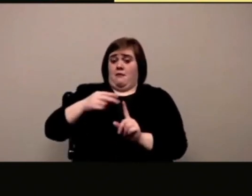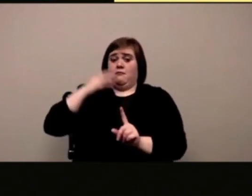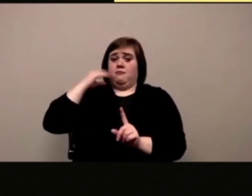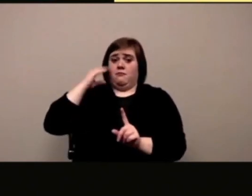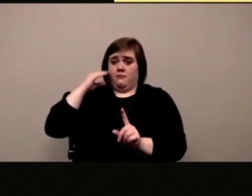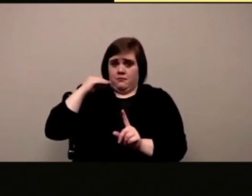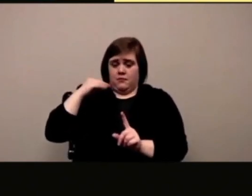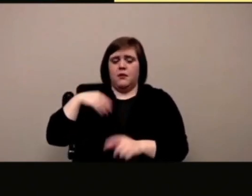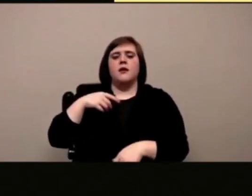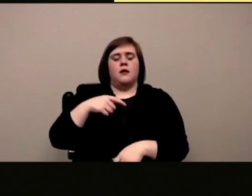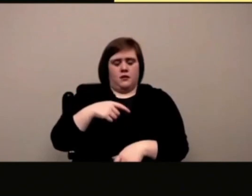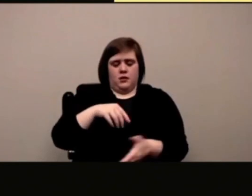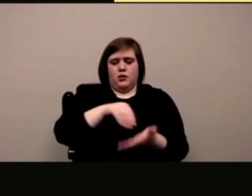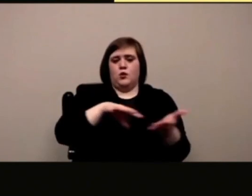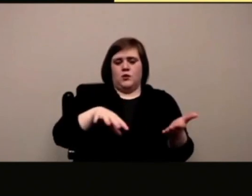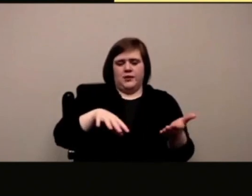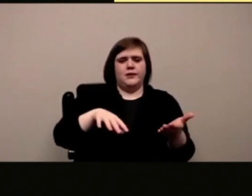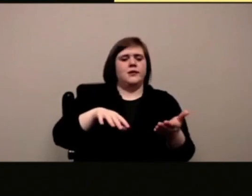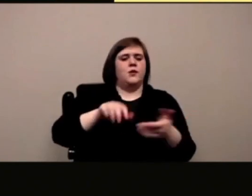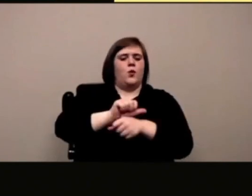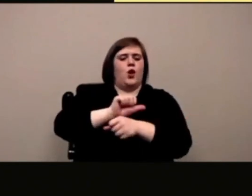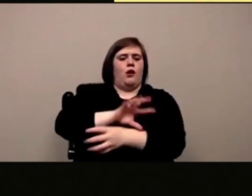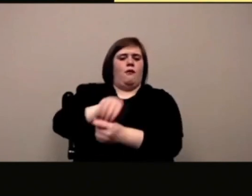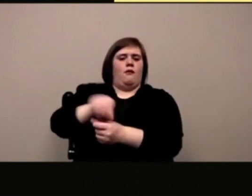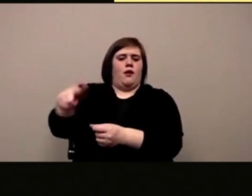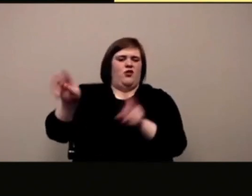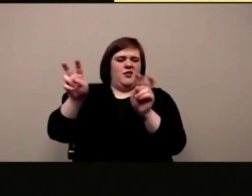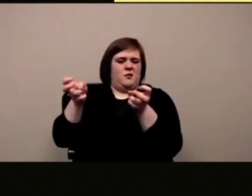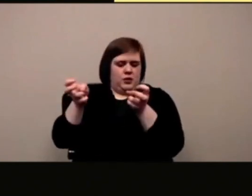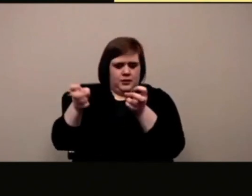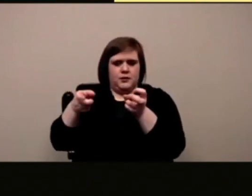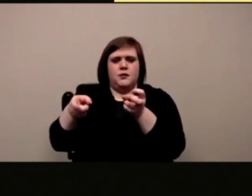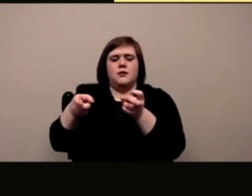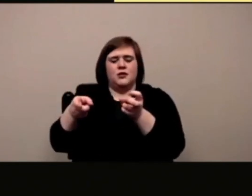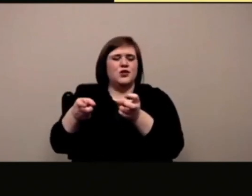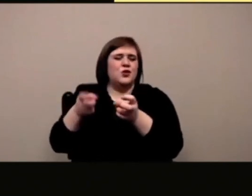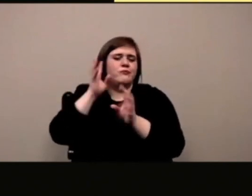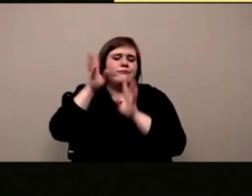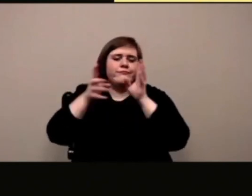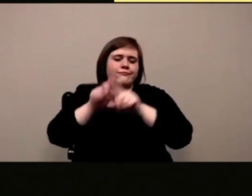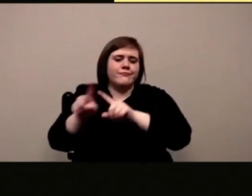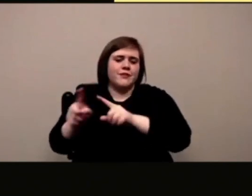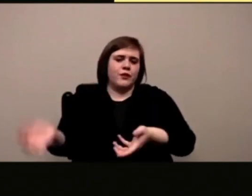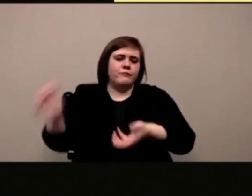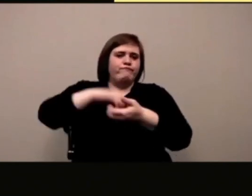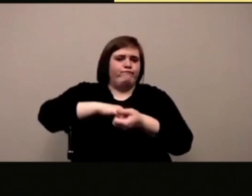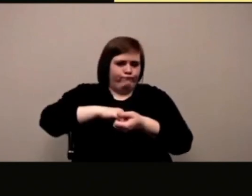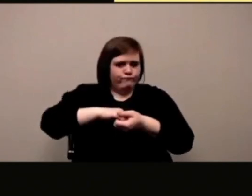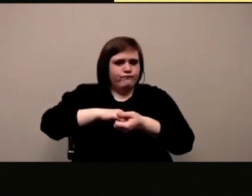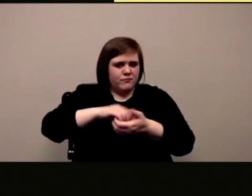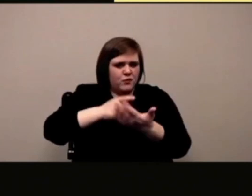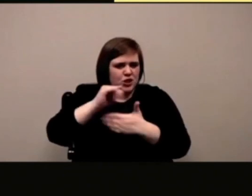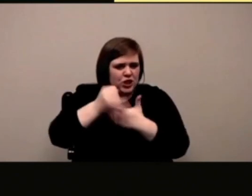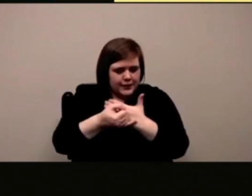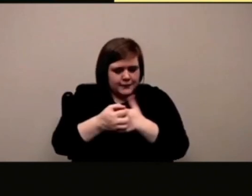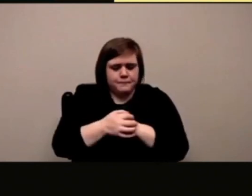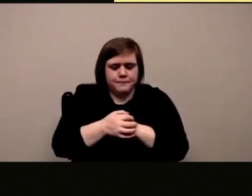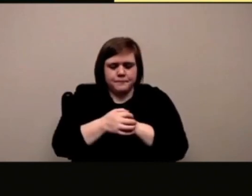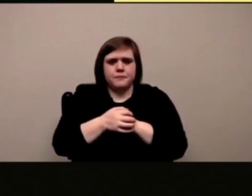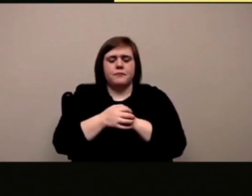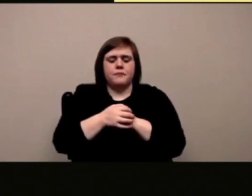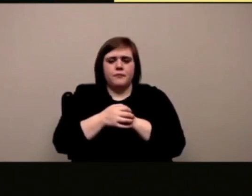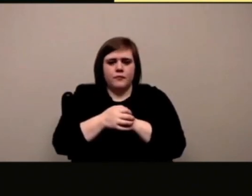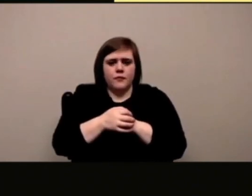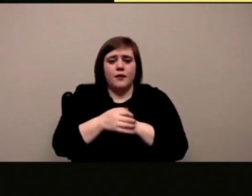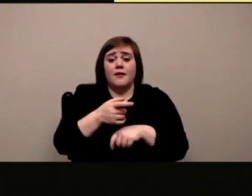with another subjects to create collaborative projects, and they